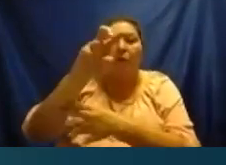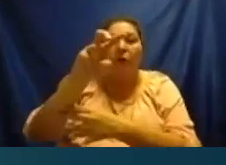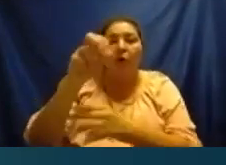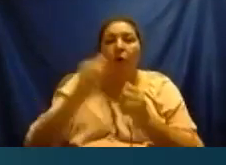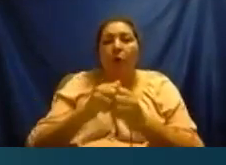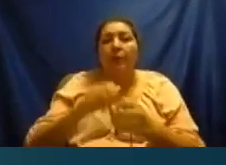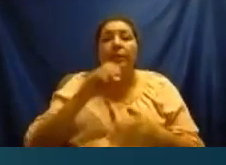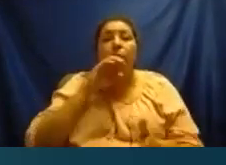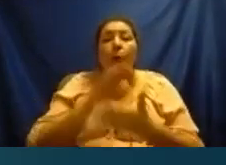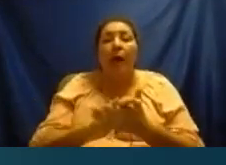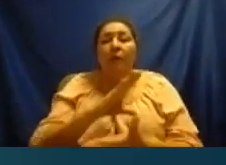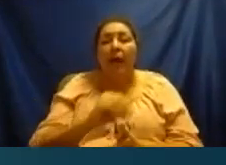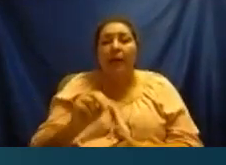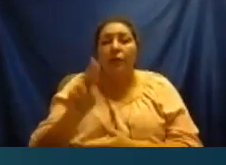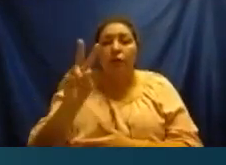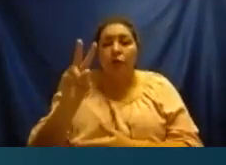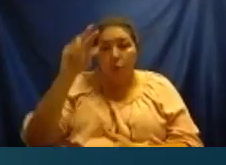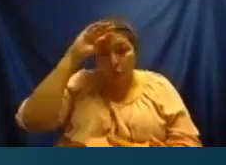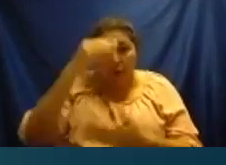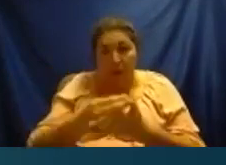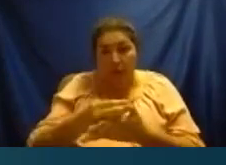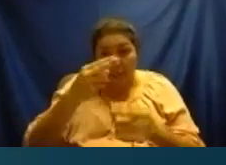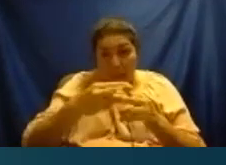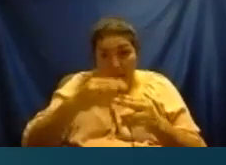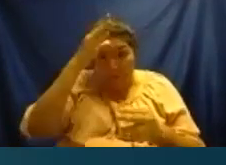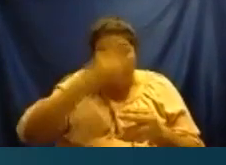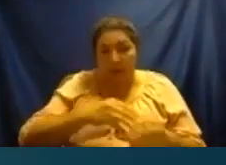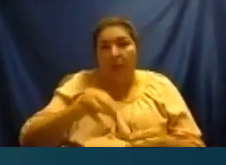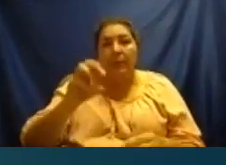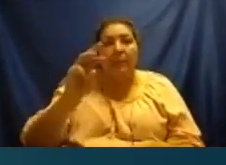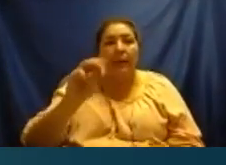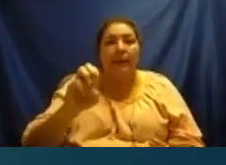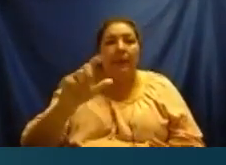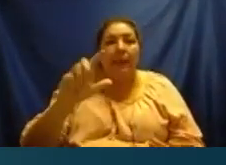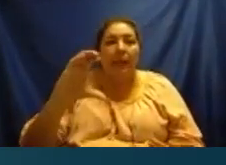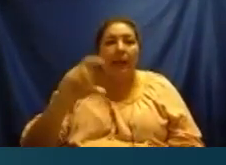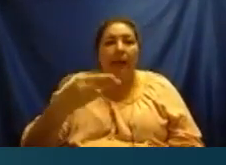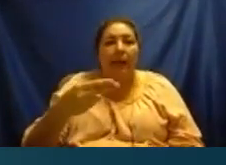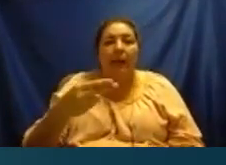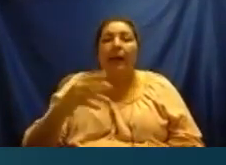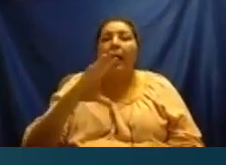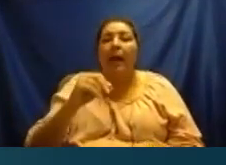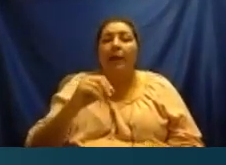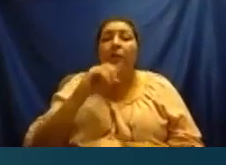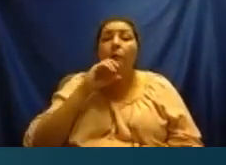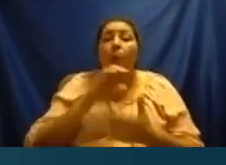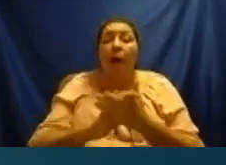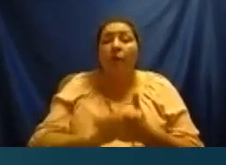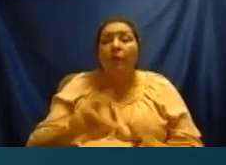2 sons. The name of the man was Elimelech, and the name of his wife Naomi. And the names